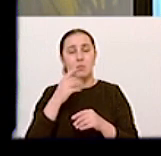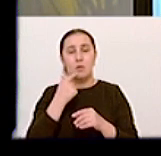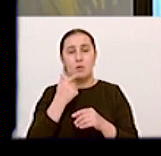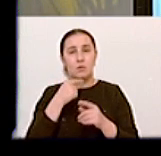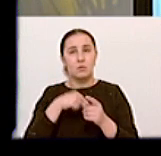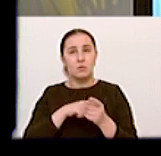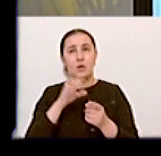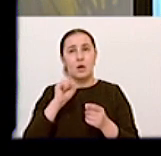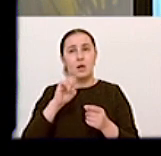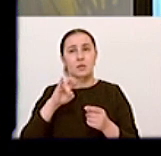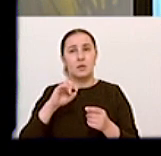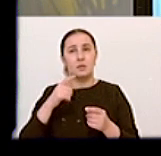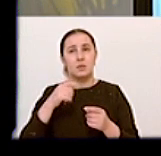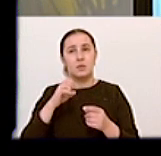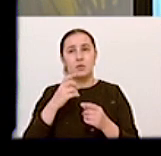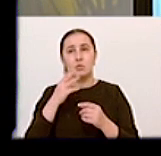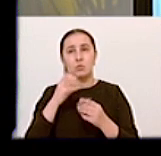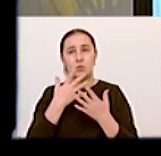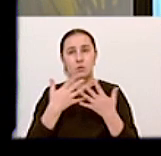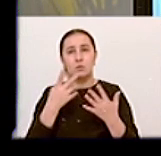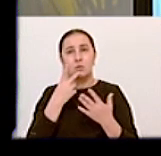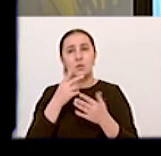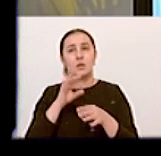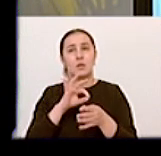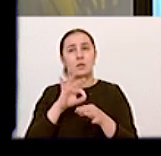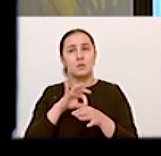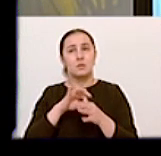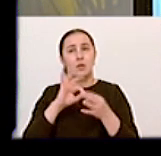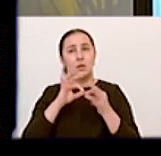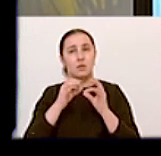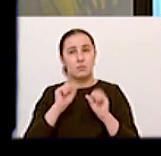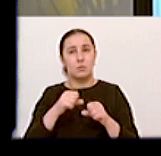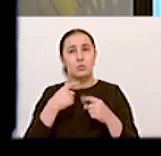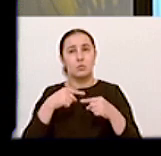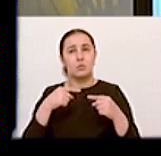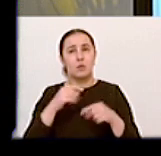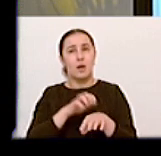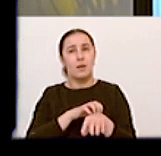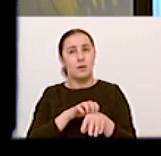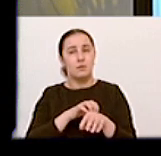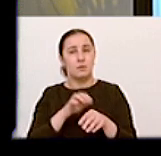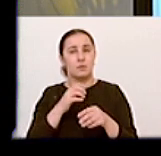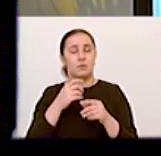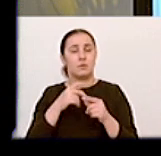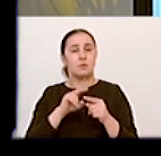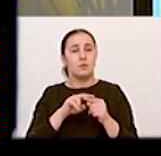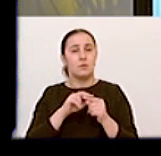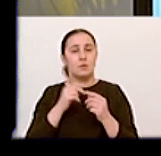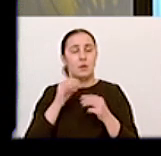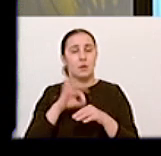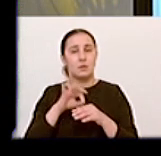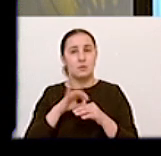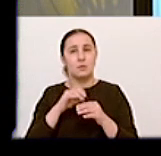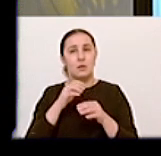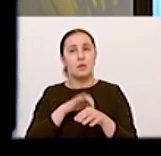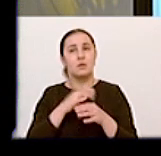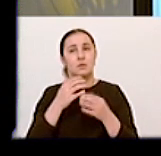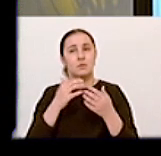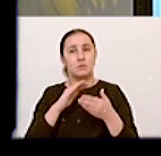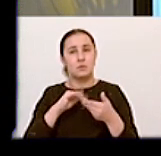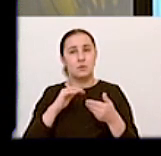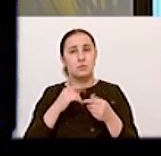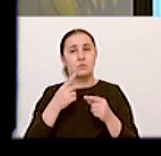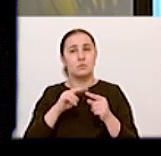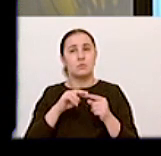yoki antigen turiga ko'ra kasallikni aniqlash mumkin hamda turli allergik kasalliklarda o'sha allergiya chaqiruvchi